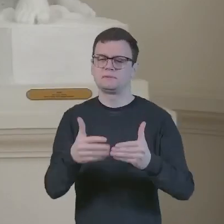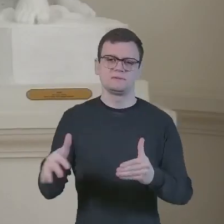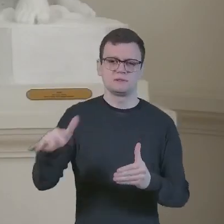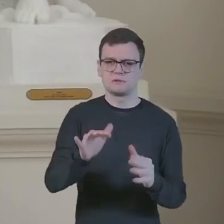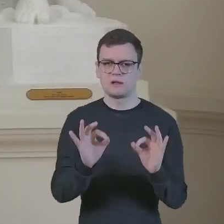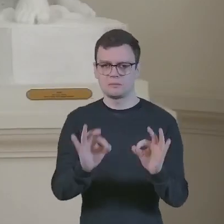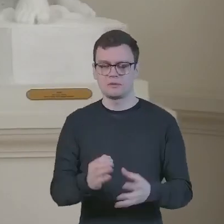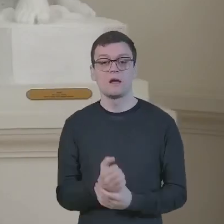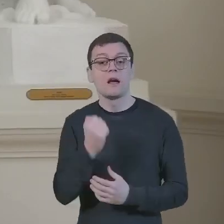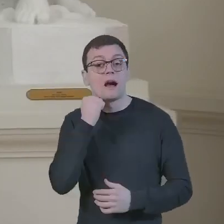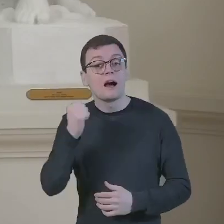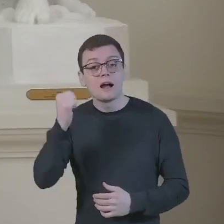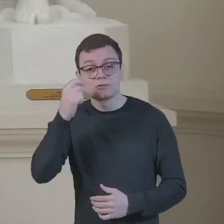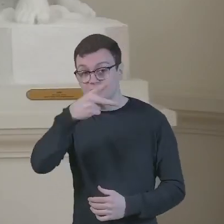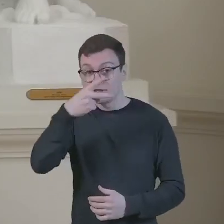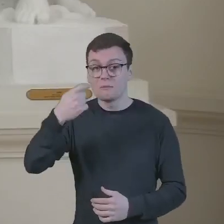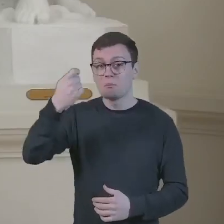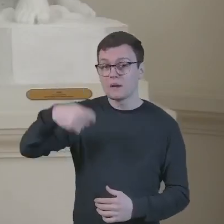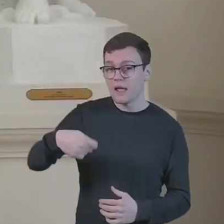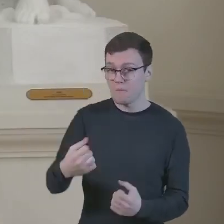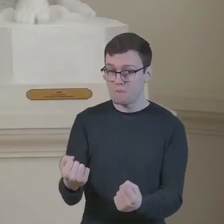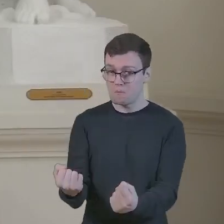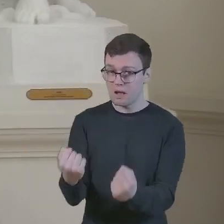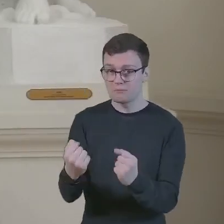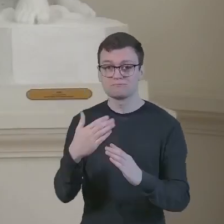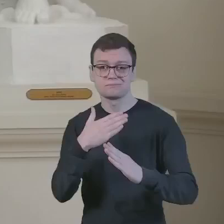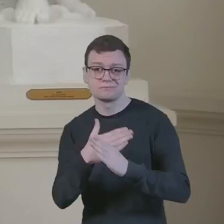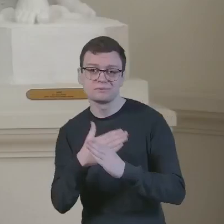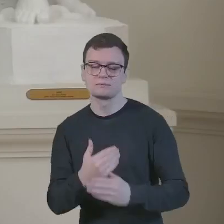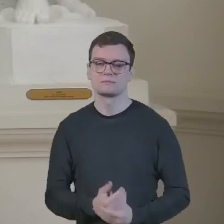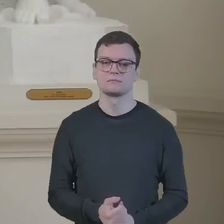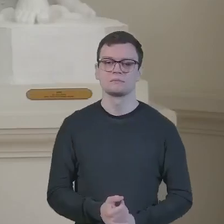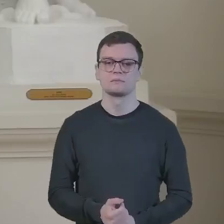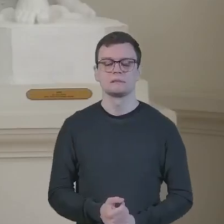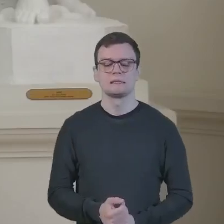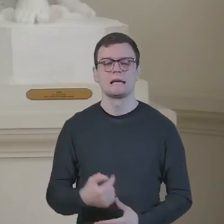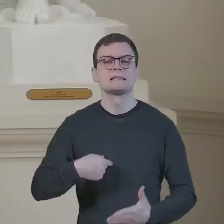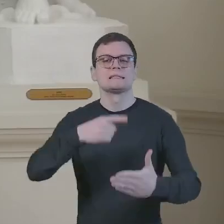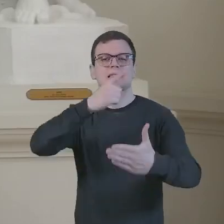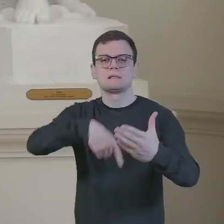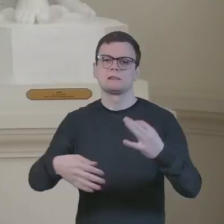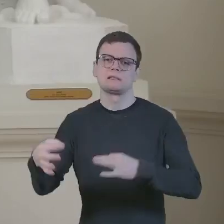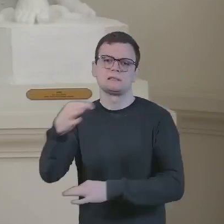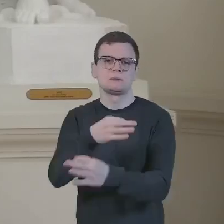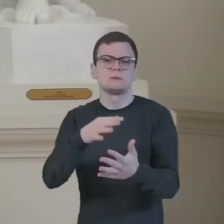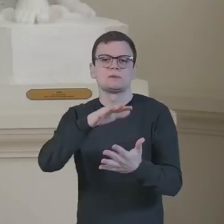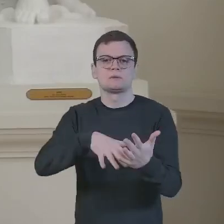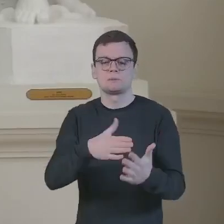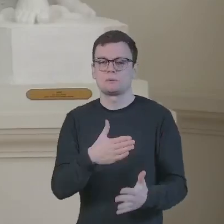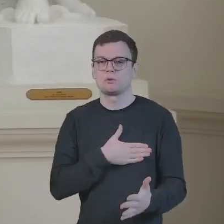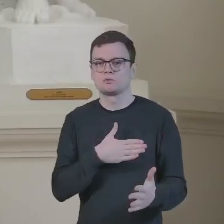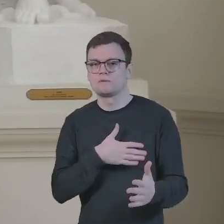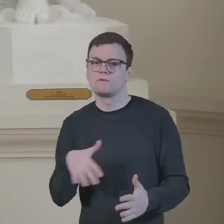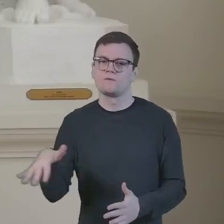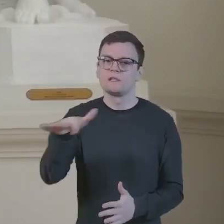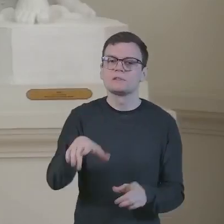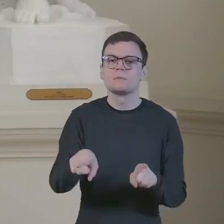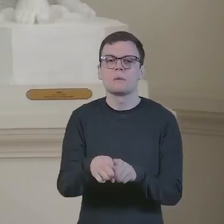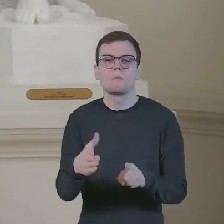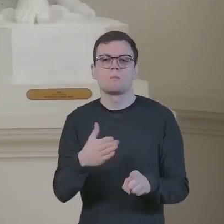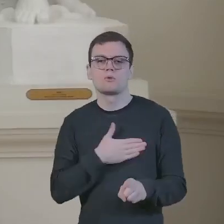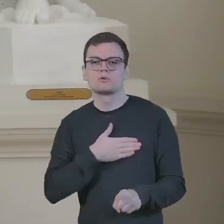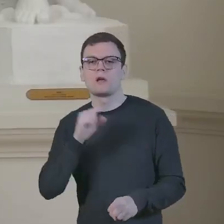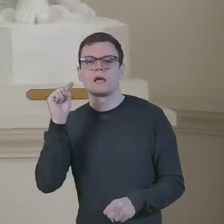continuing our discussions with the aim of bringing our two nations, our economies, as well as our people closer together. Lithuania